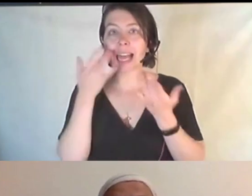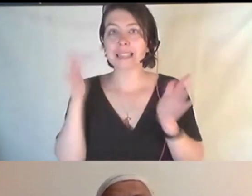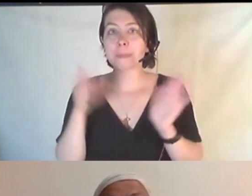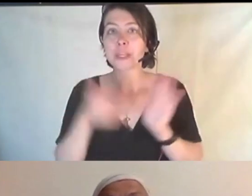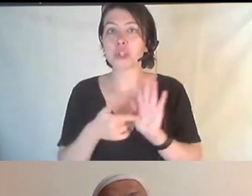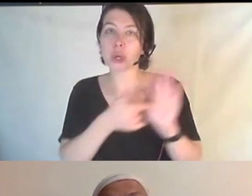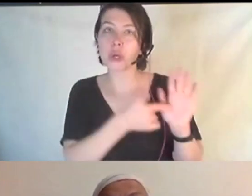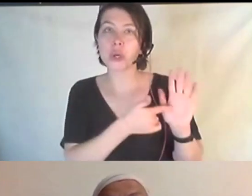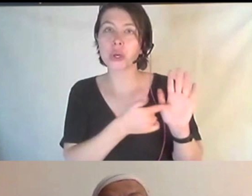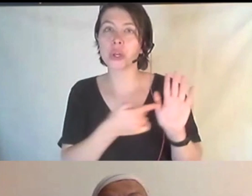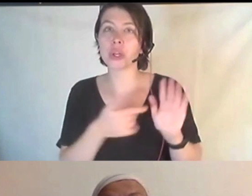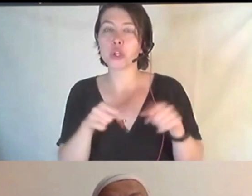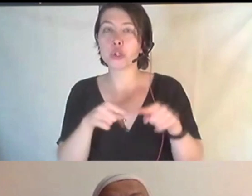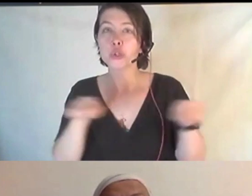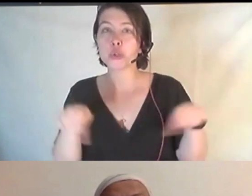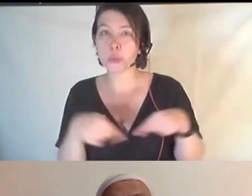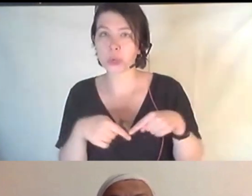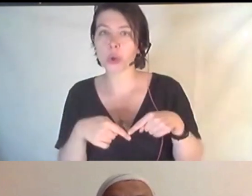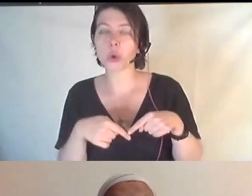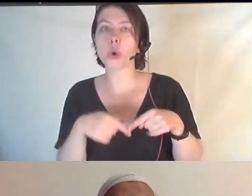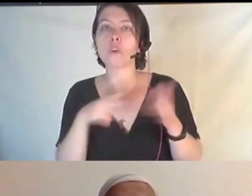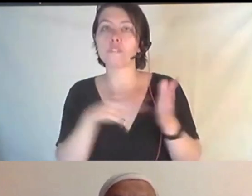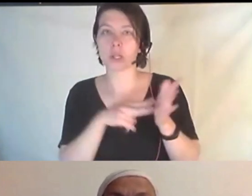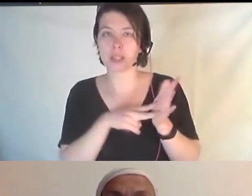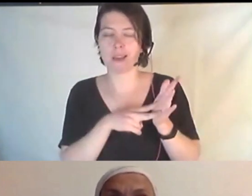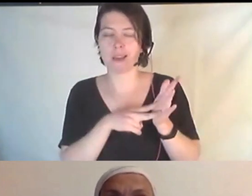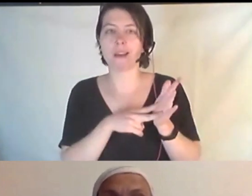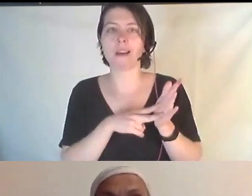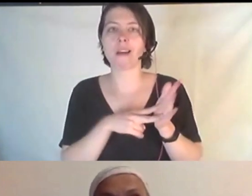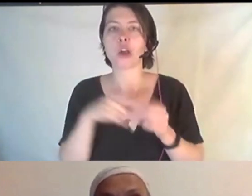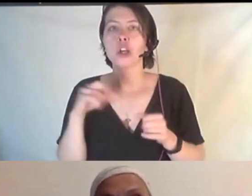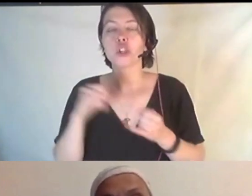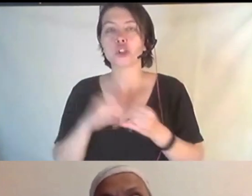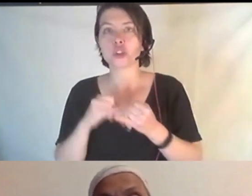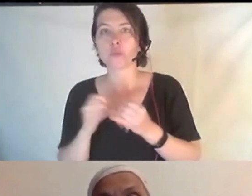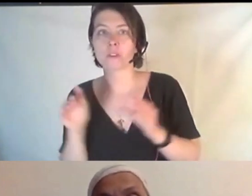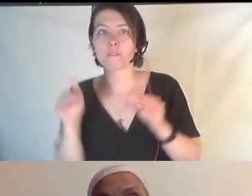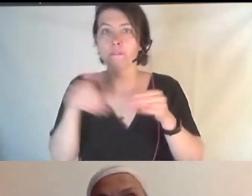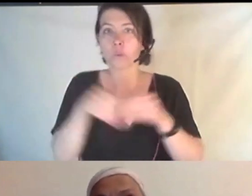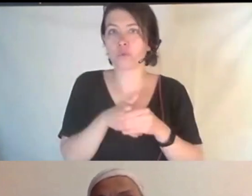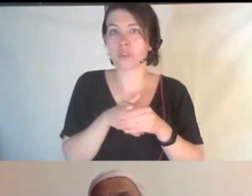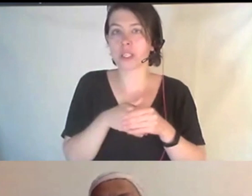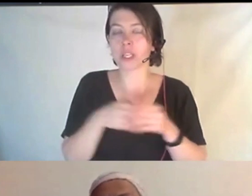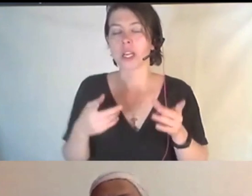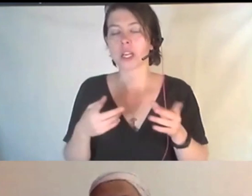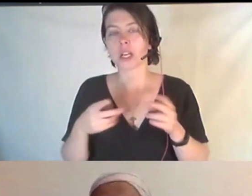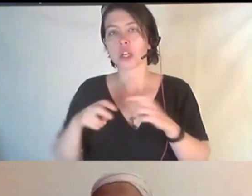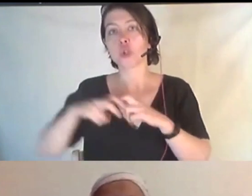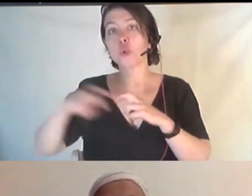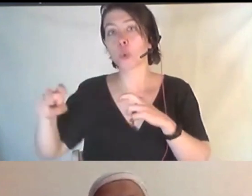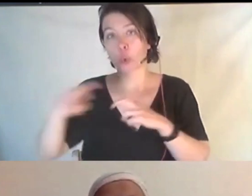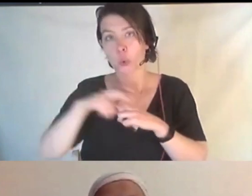ActionSpace was involved in a curator's tour, which Sheryl was involved with. I just kind of spoke at, but it